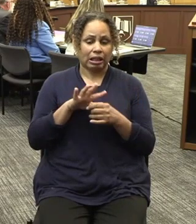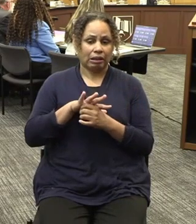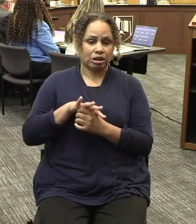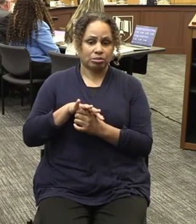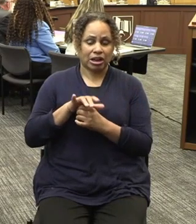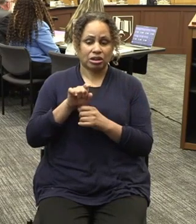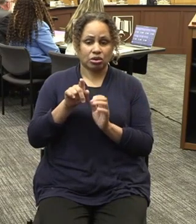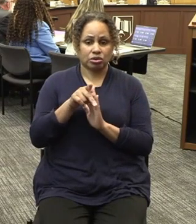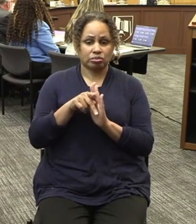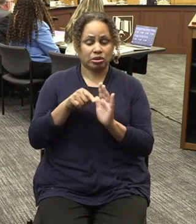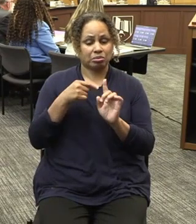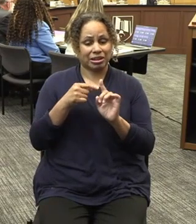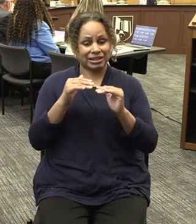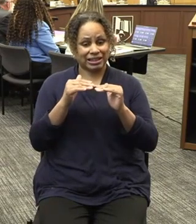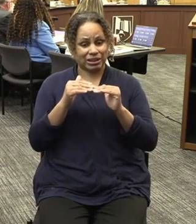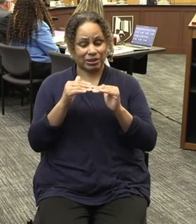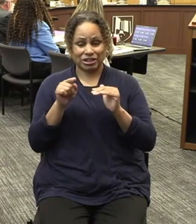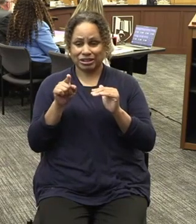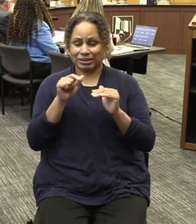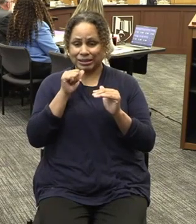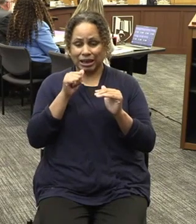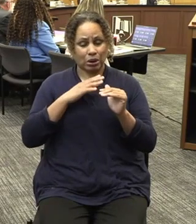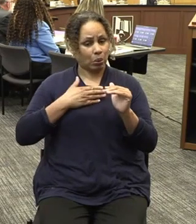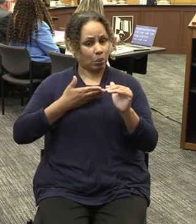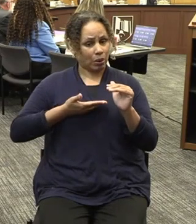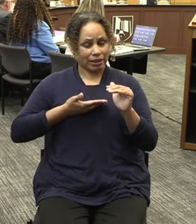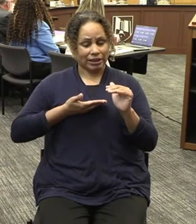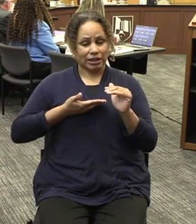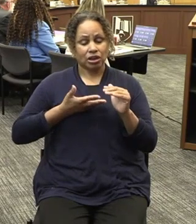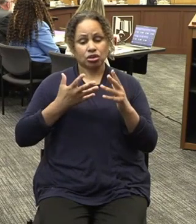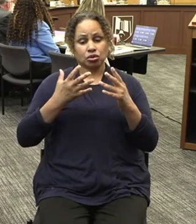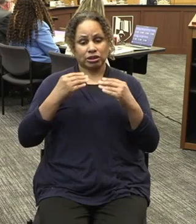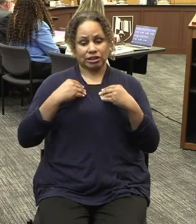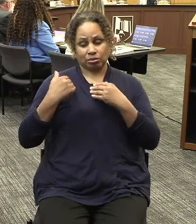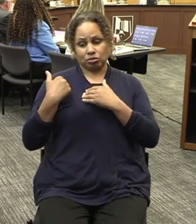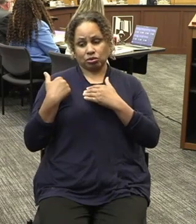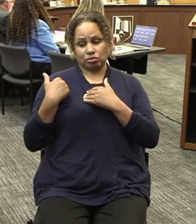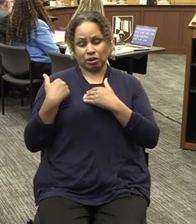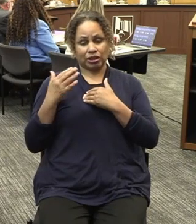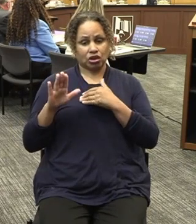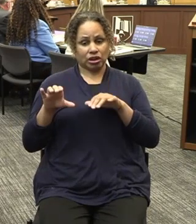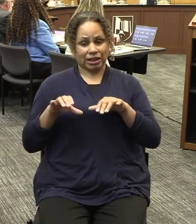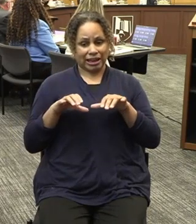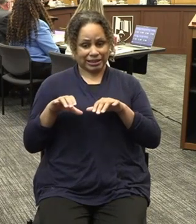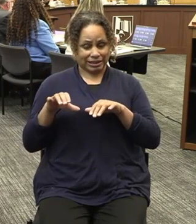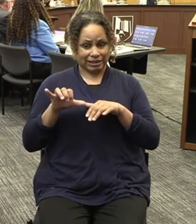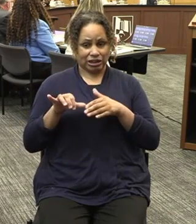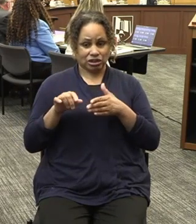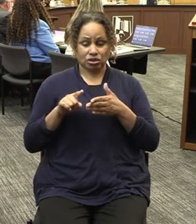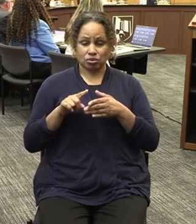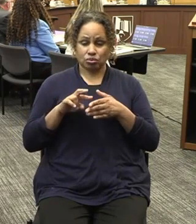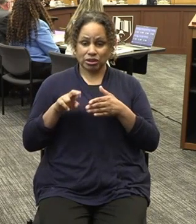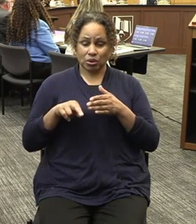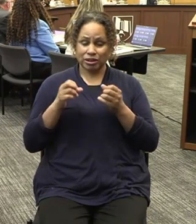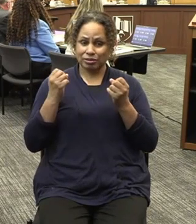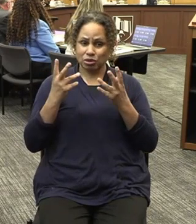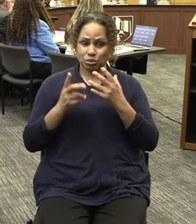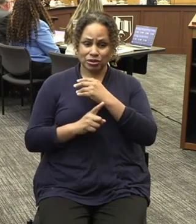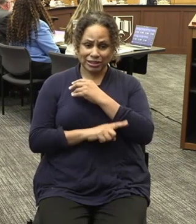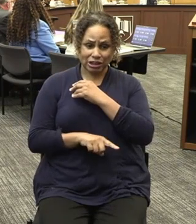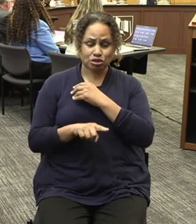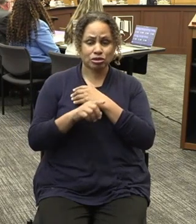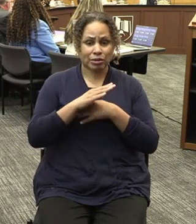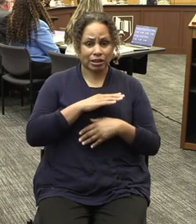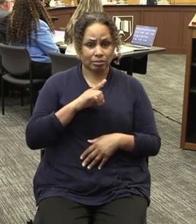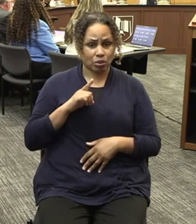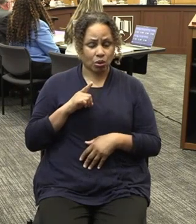has been her unwillingness to accept responsibility for the conduct that has resulted in numerous censures by the board. Meaningful progress is impossible